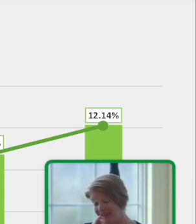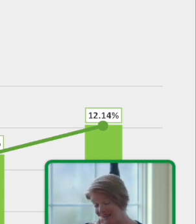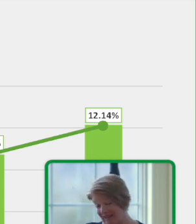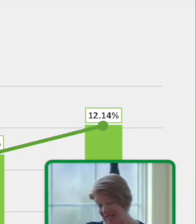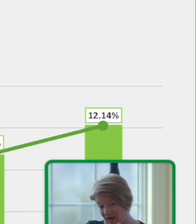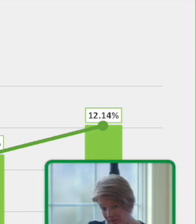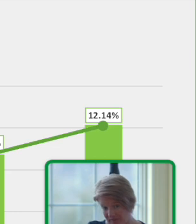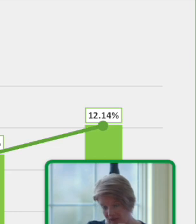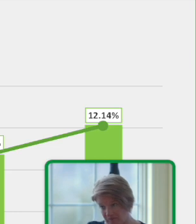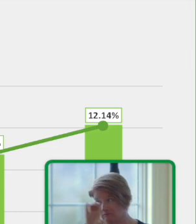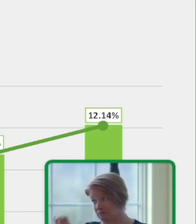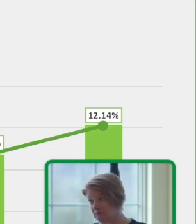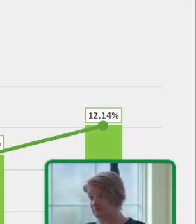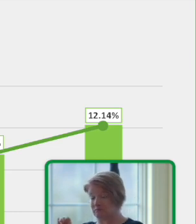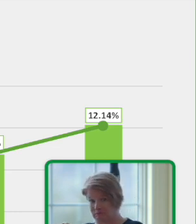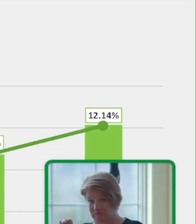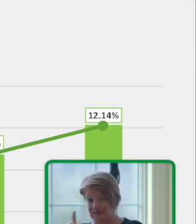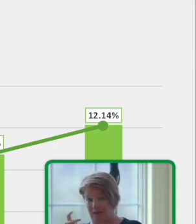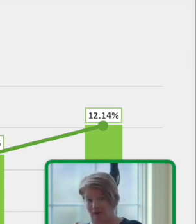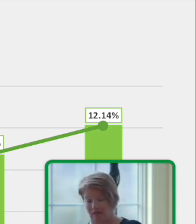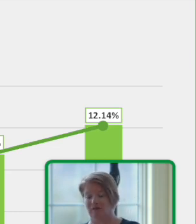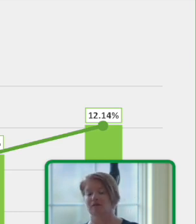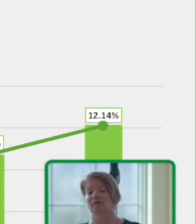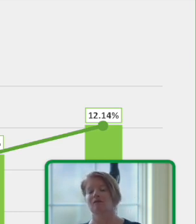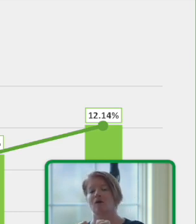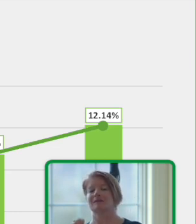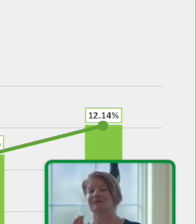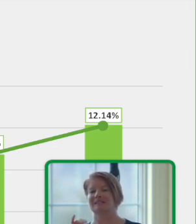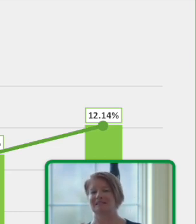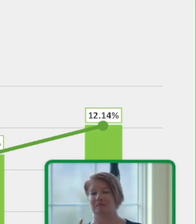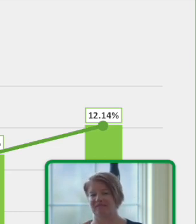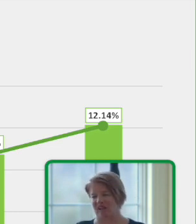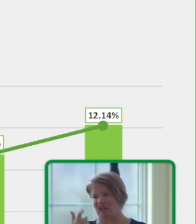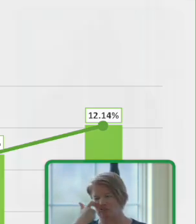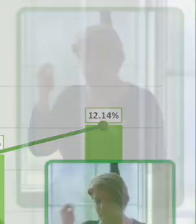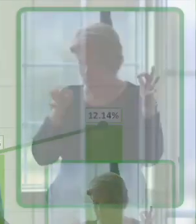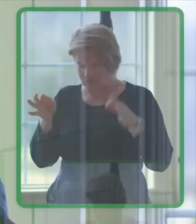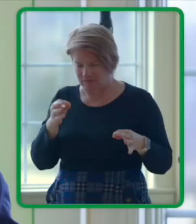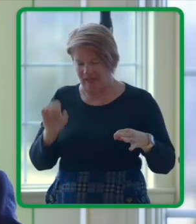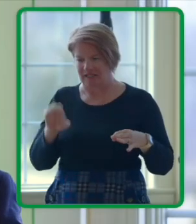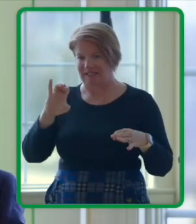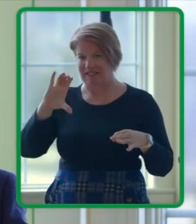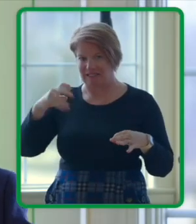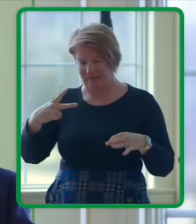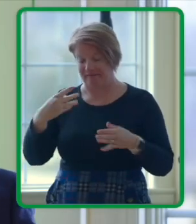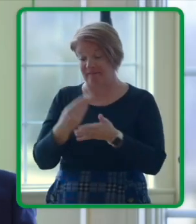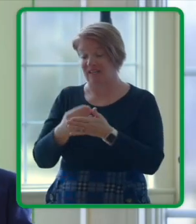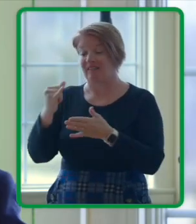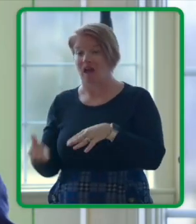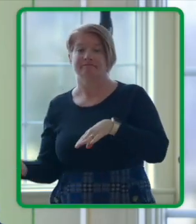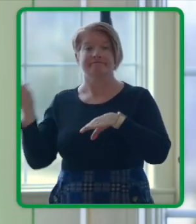adding to capital, the long-term ESIP funding, which I described a minute ago, also counts as